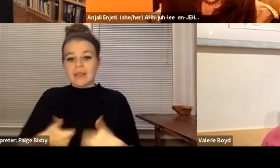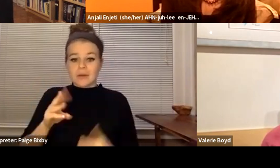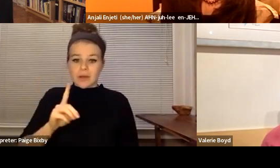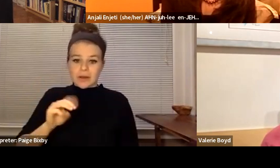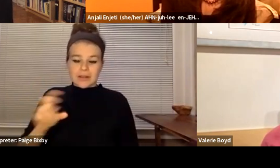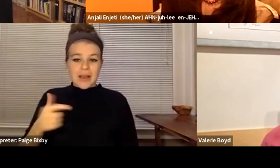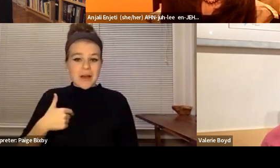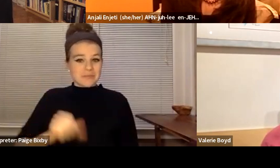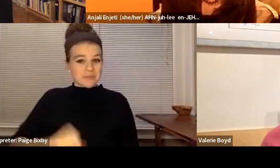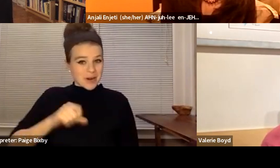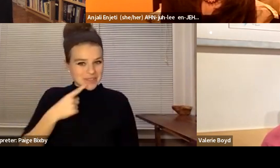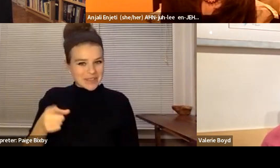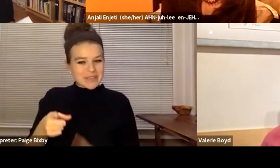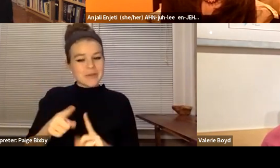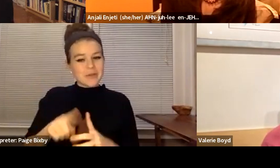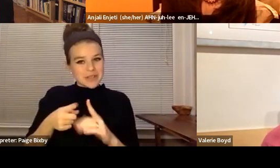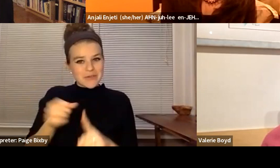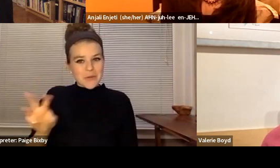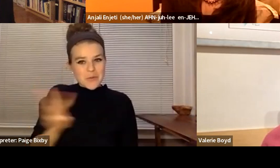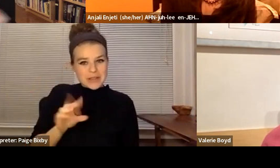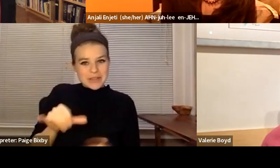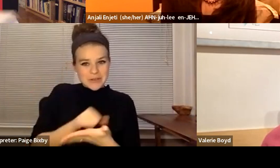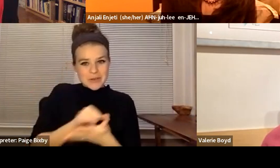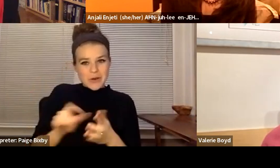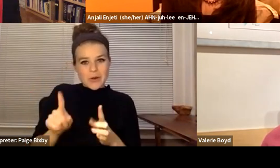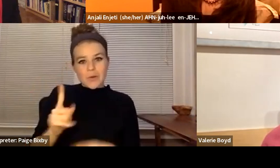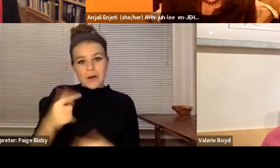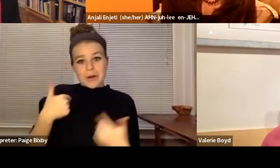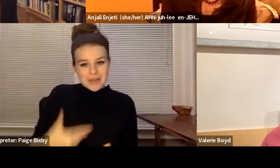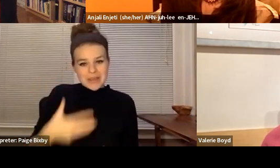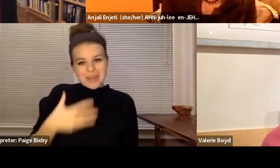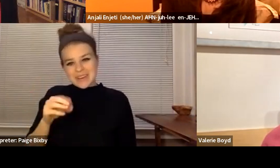from Western New York, where Writers and Books and I both are.